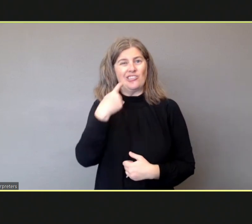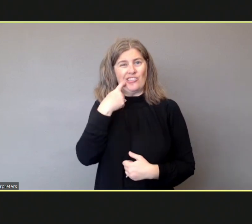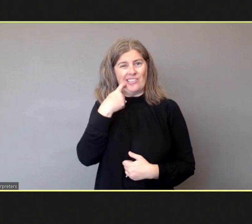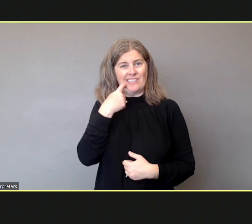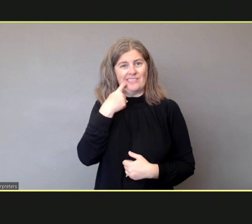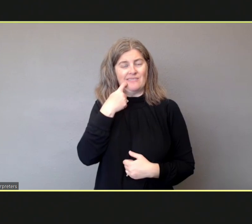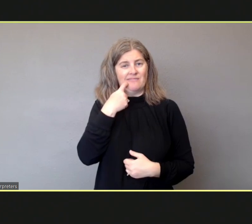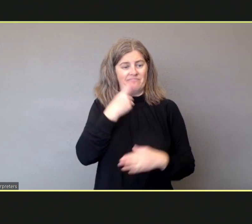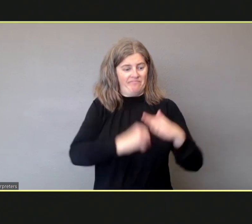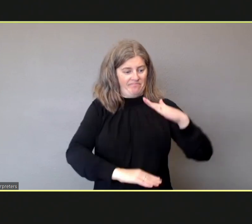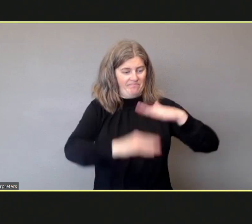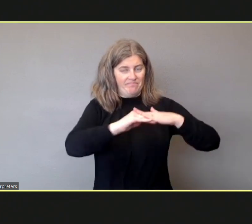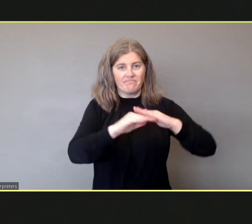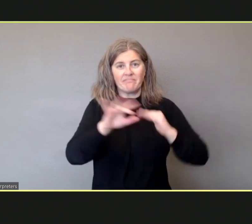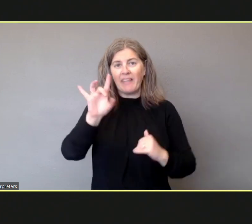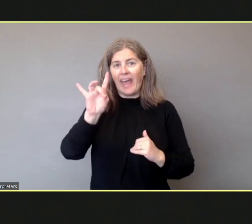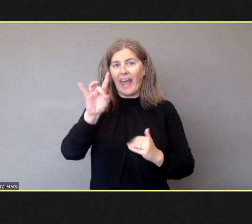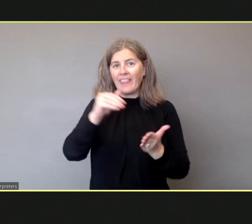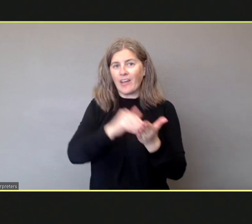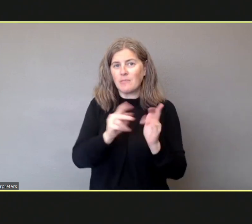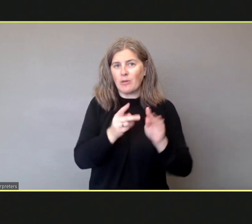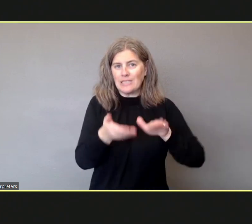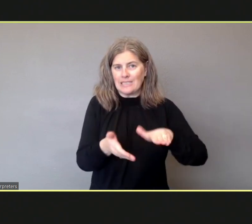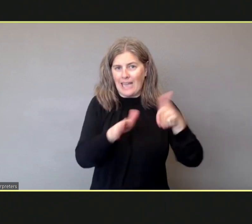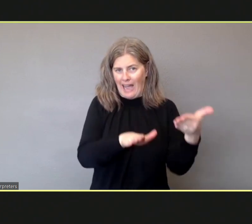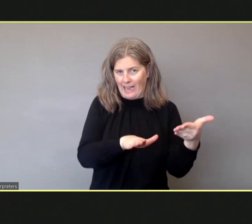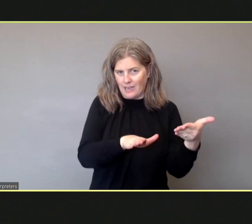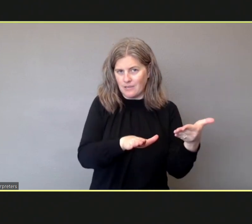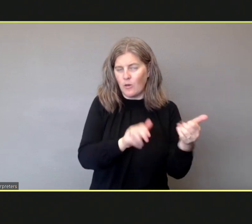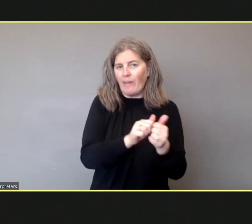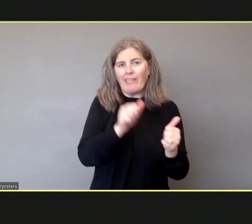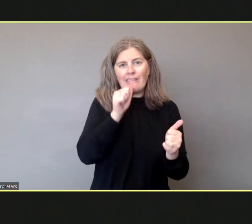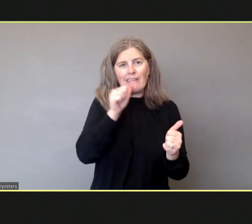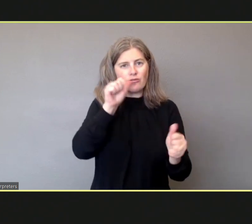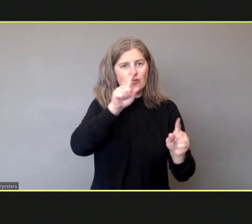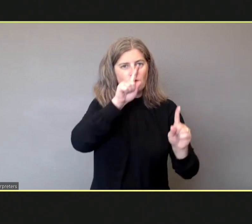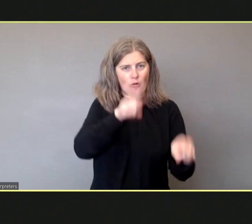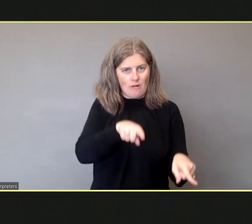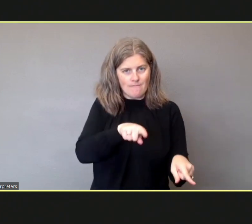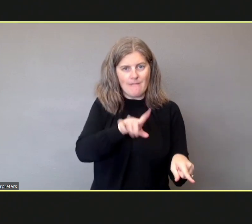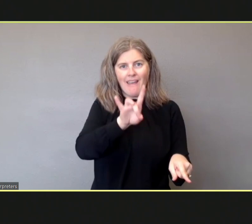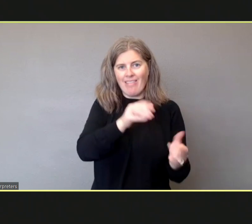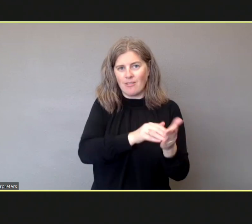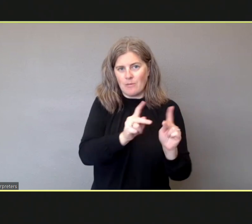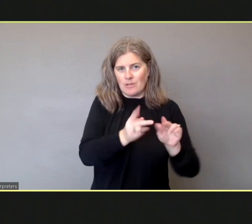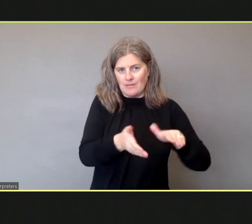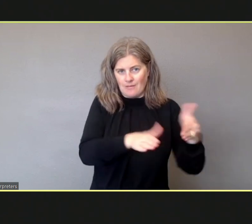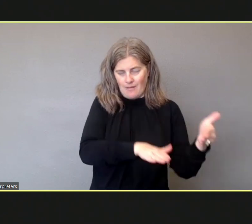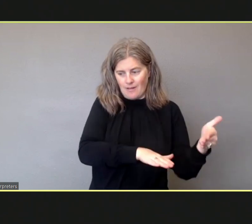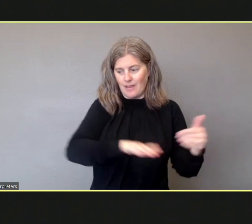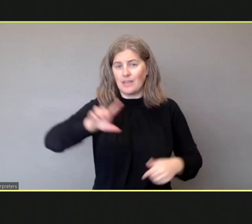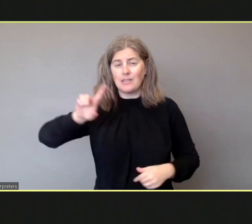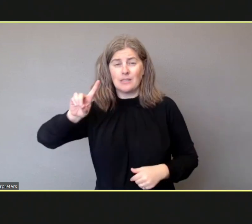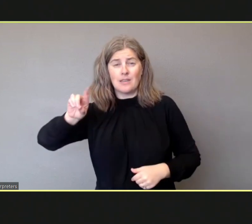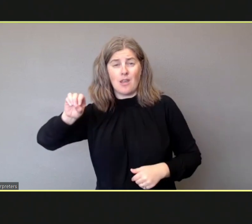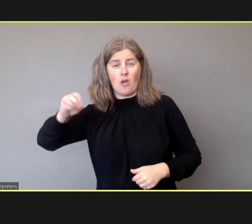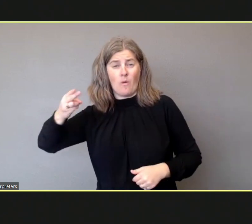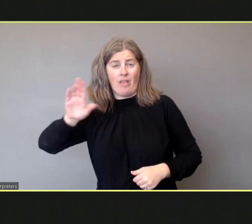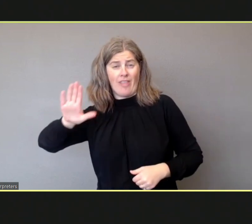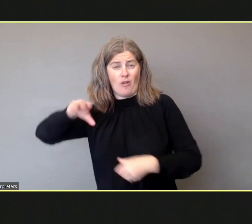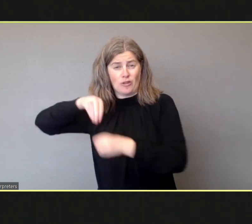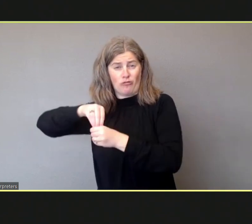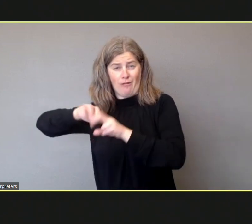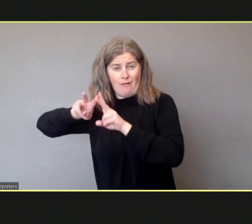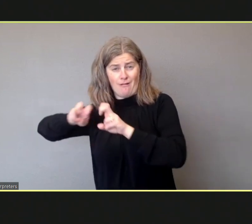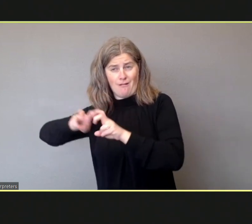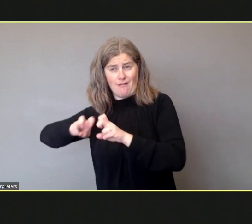from COVID-19 with yesterday's report. The DOH's own internal assessment is that